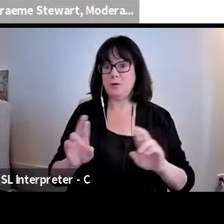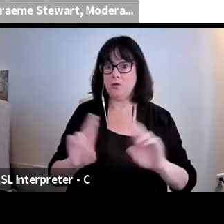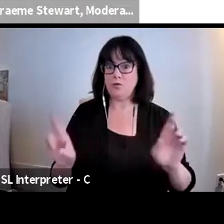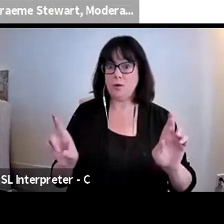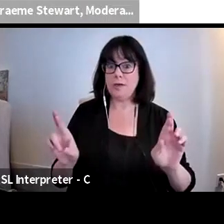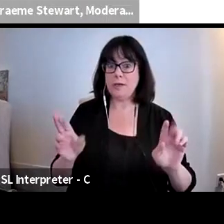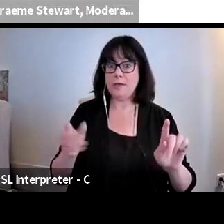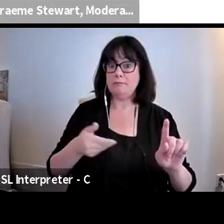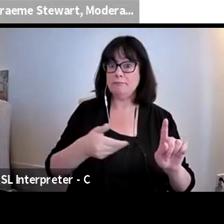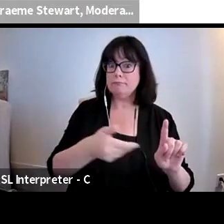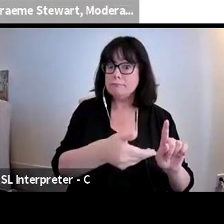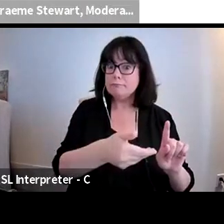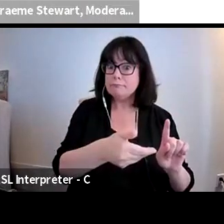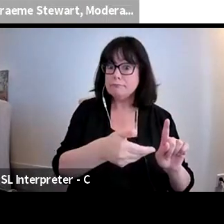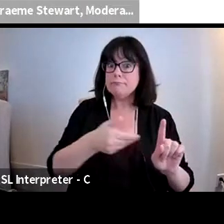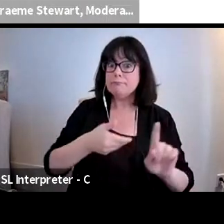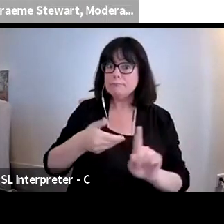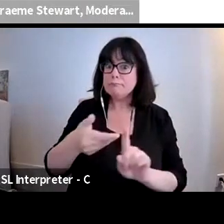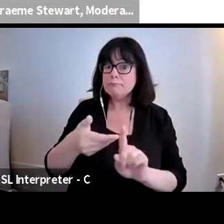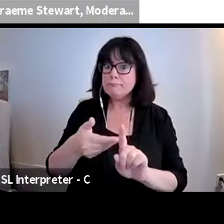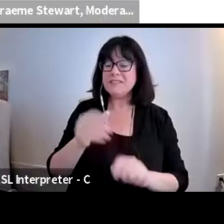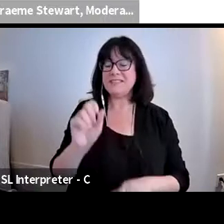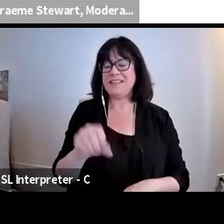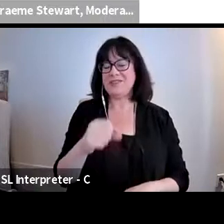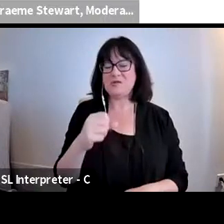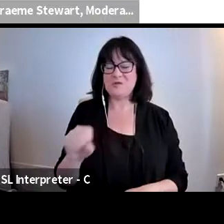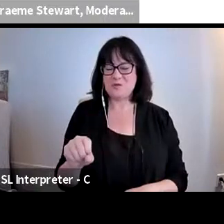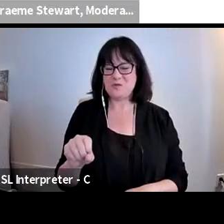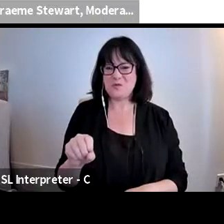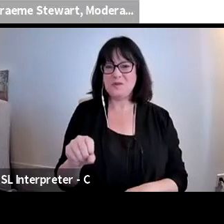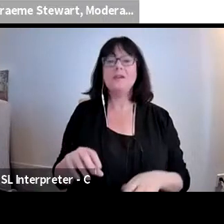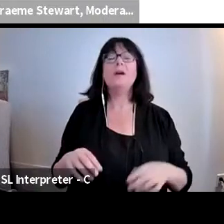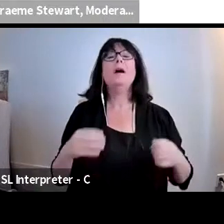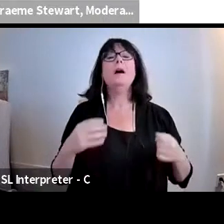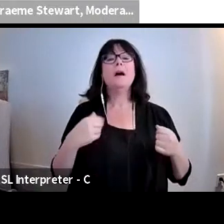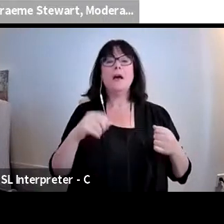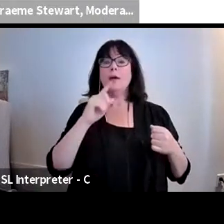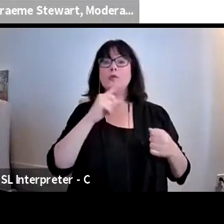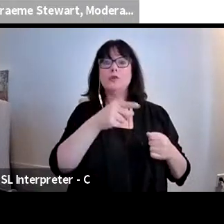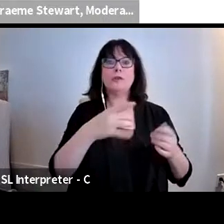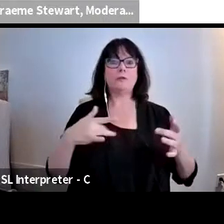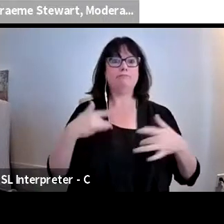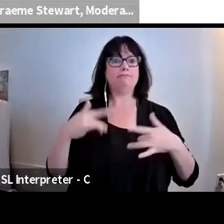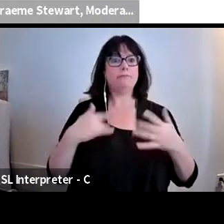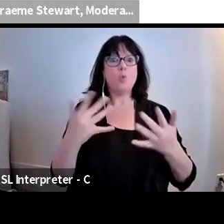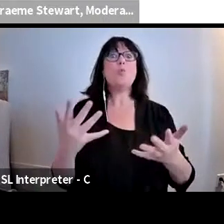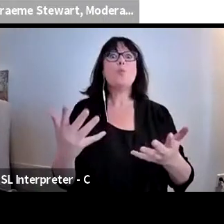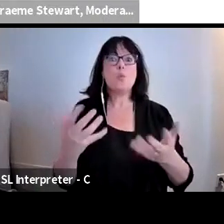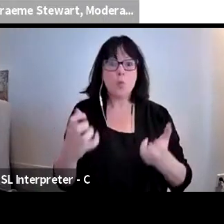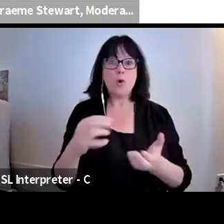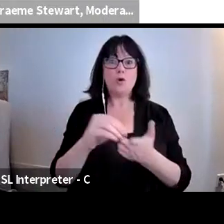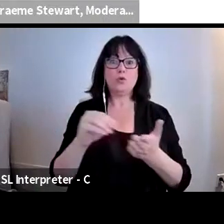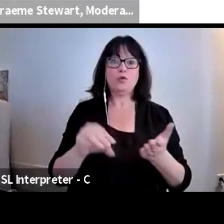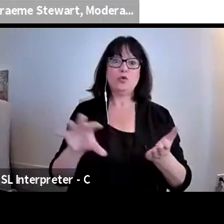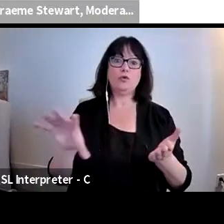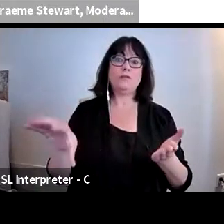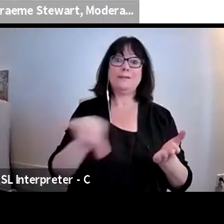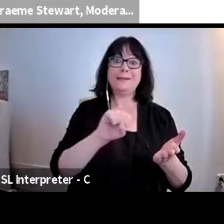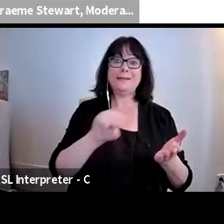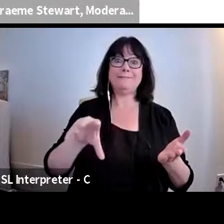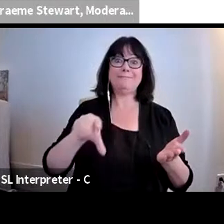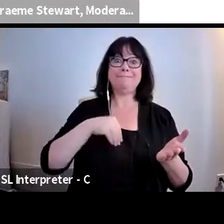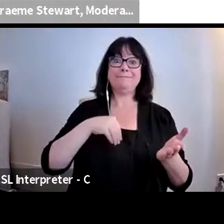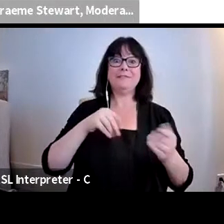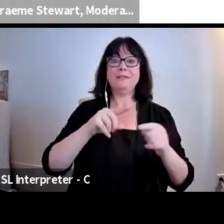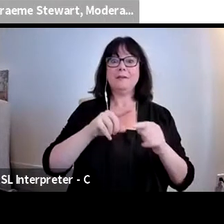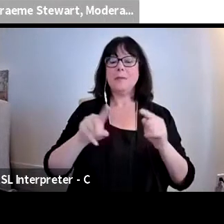workplace. And I suspect that they are eager to have the students there. However, they may not be confident yet that they can keep the